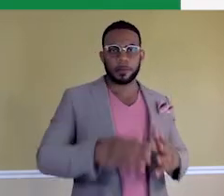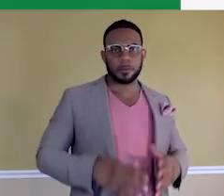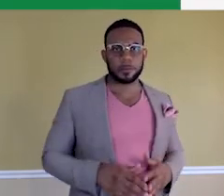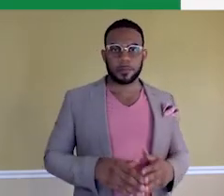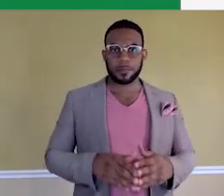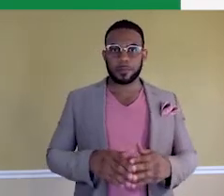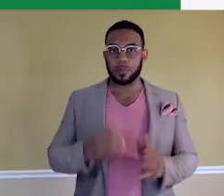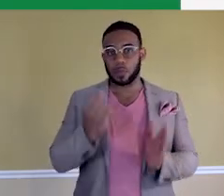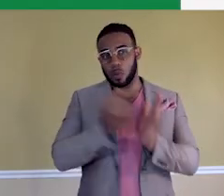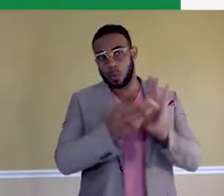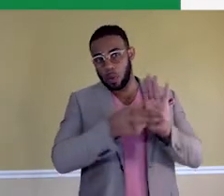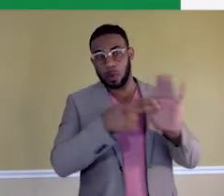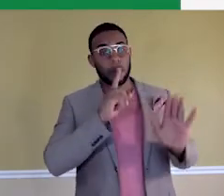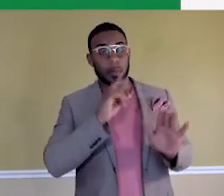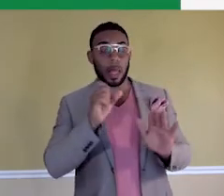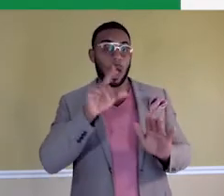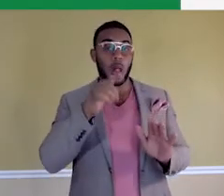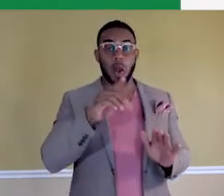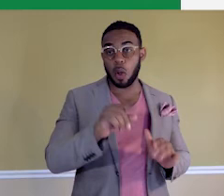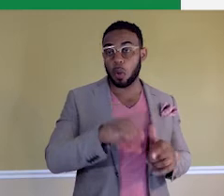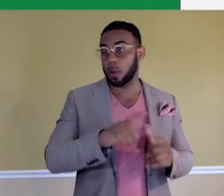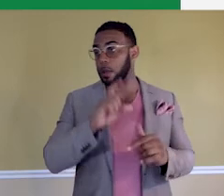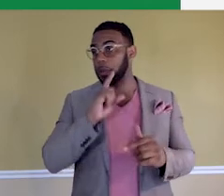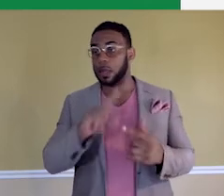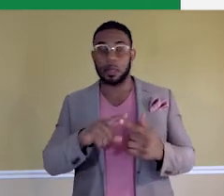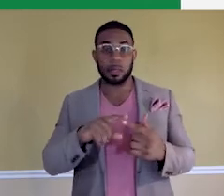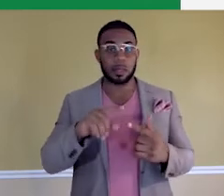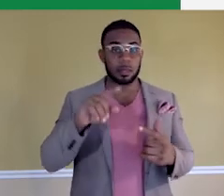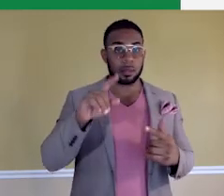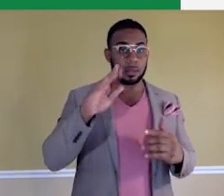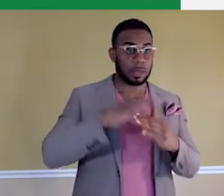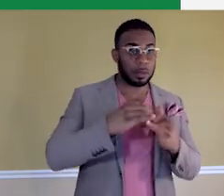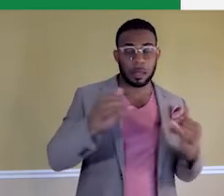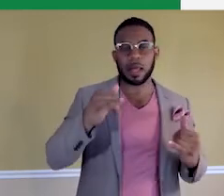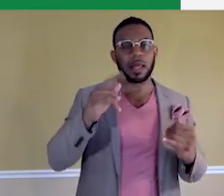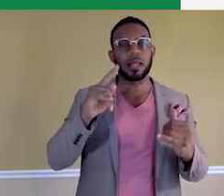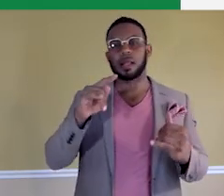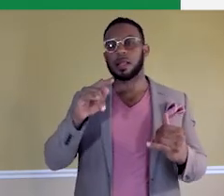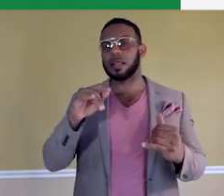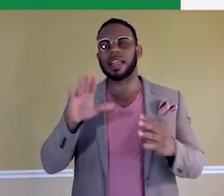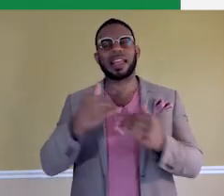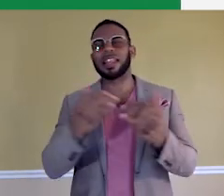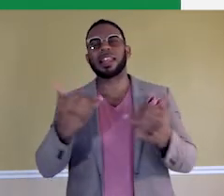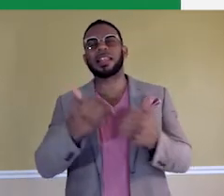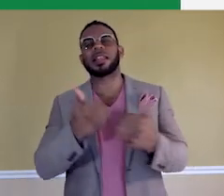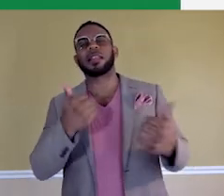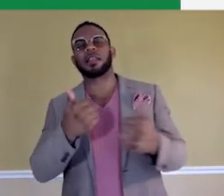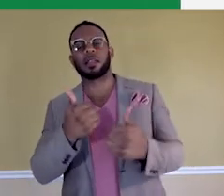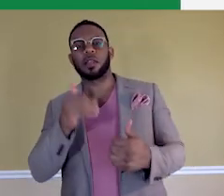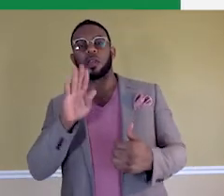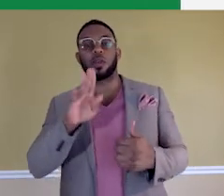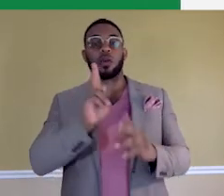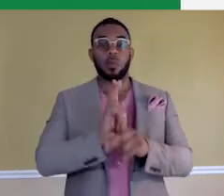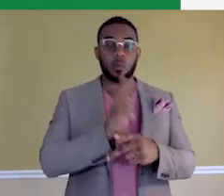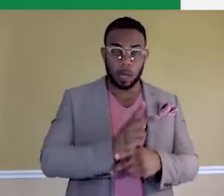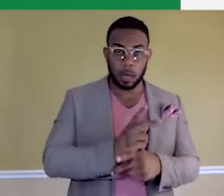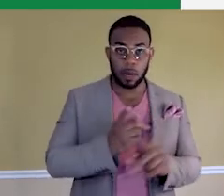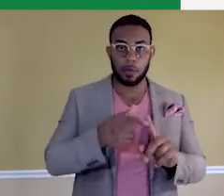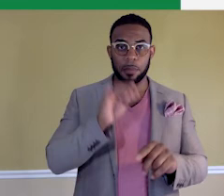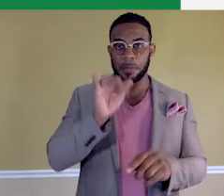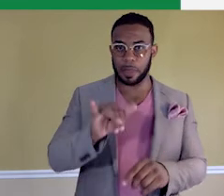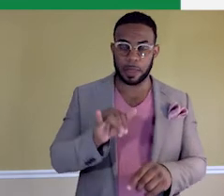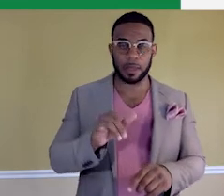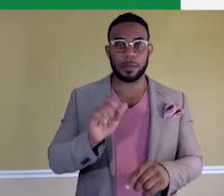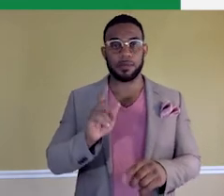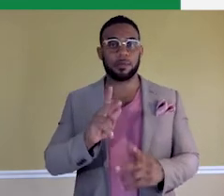Your trademark could be your logo, your trademark could be your tagline, your trademark could be anything that distinguishes your products from that of the